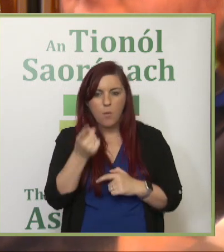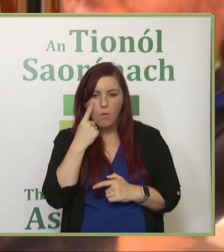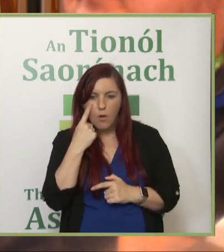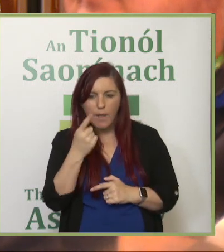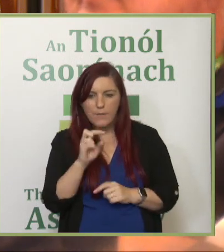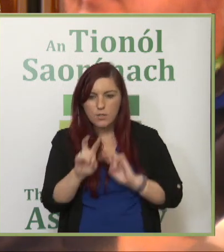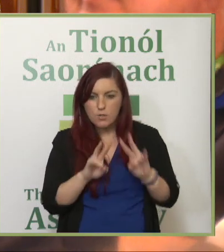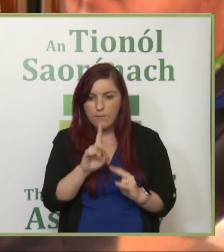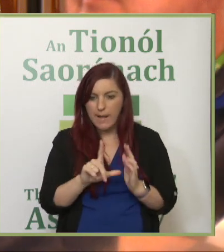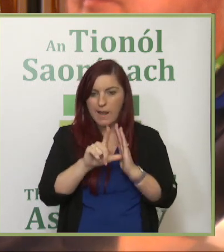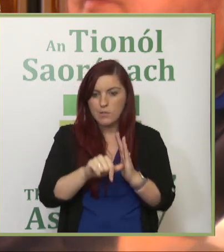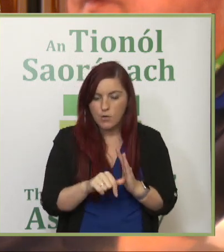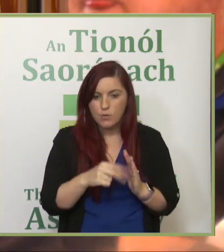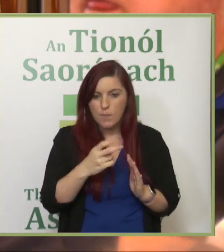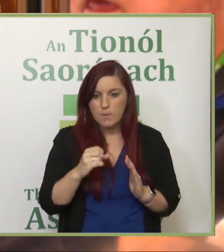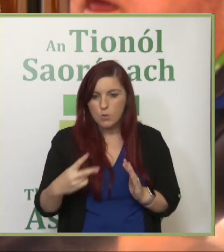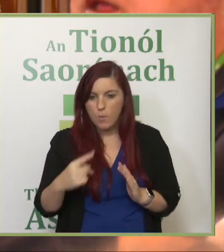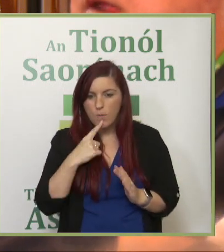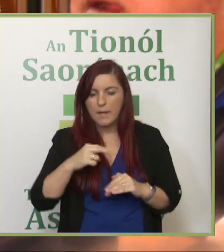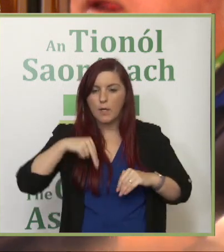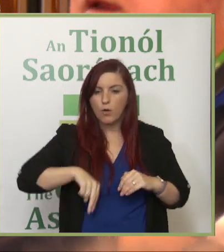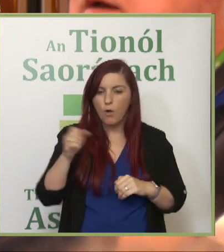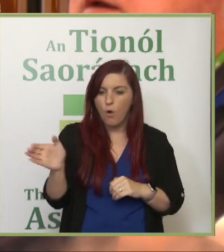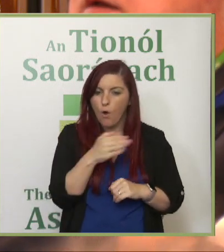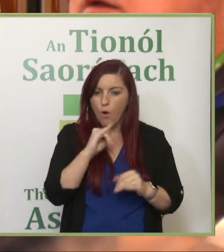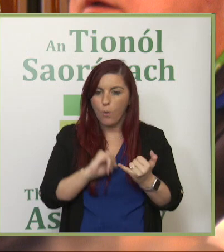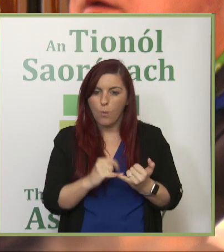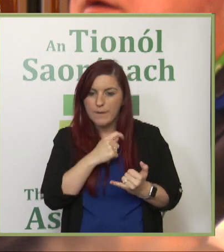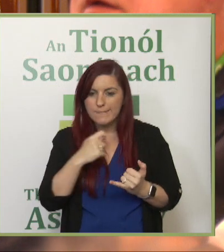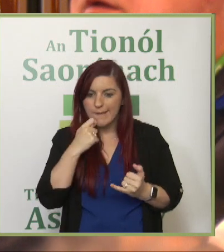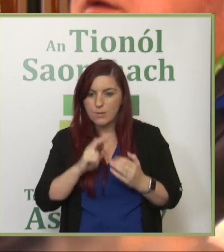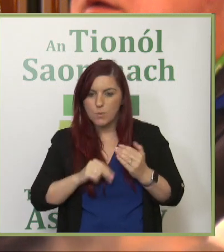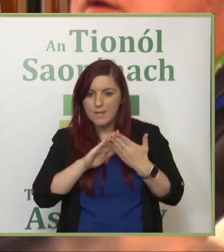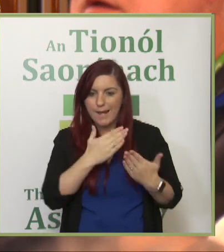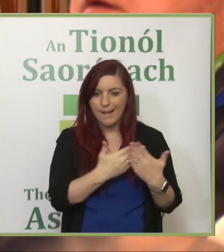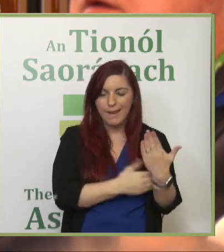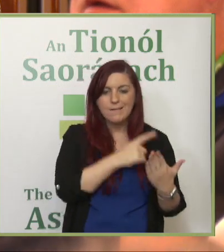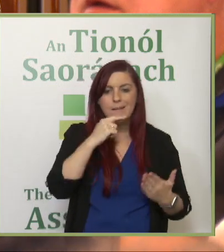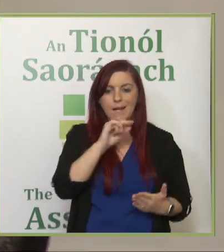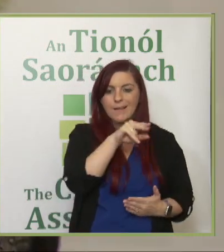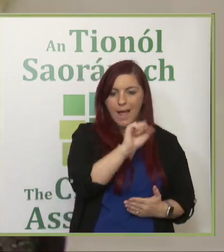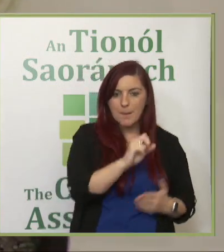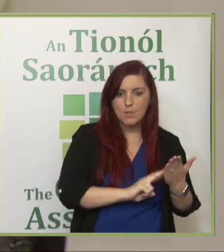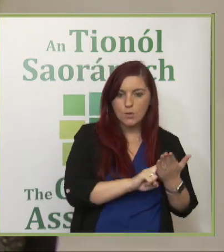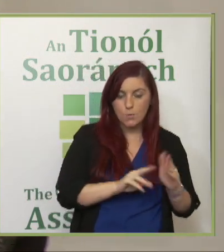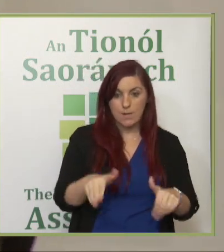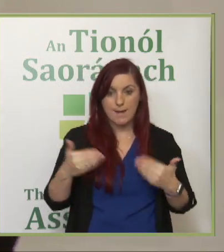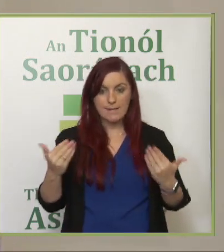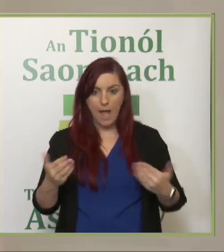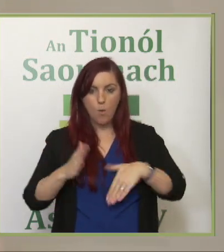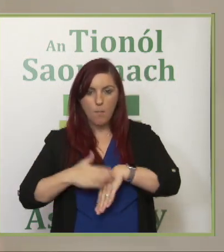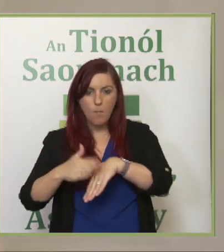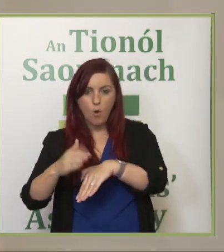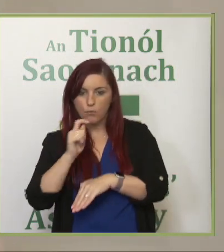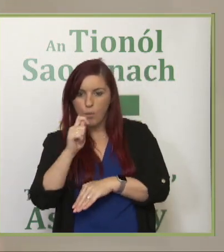in 2002, practically all people who had reported the use of an illegal drug reported the use of cannabis. However, now we're seeing a much